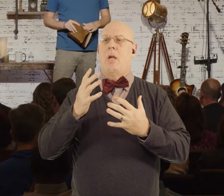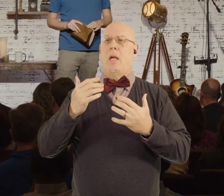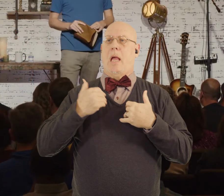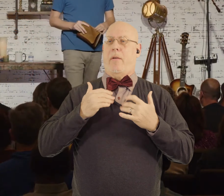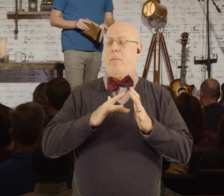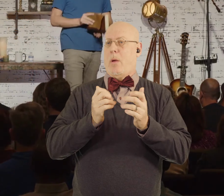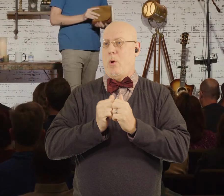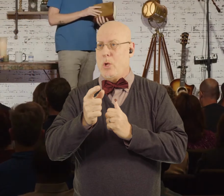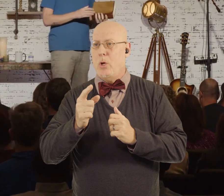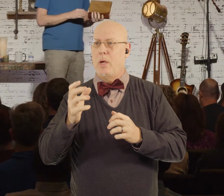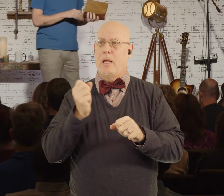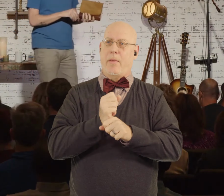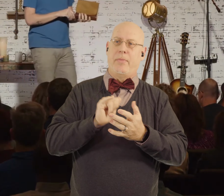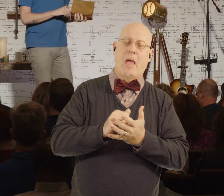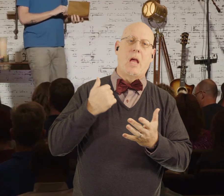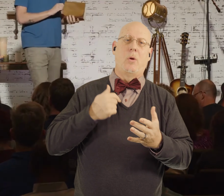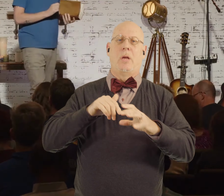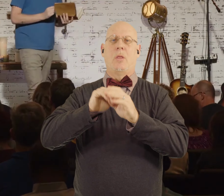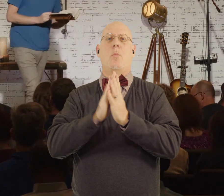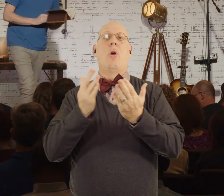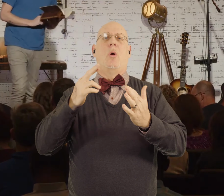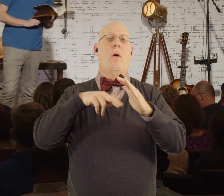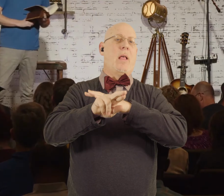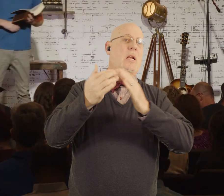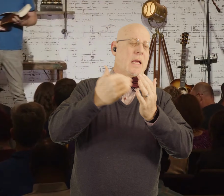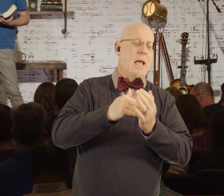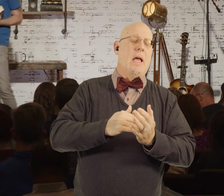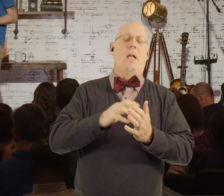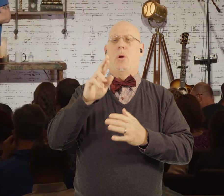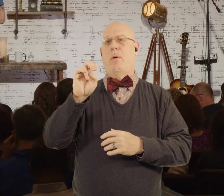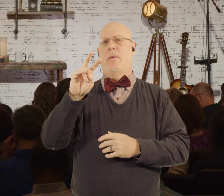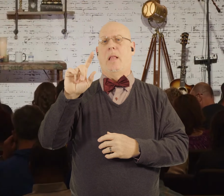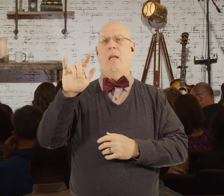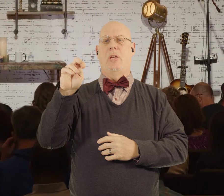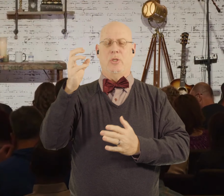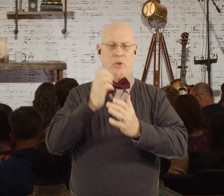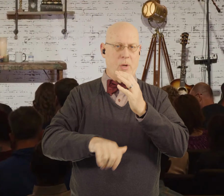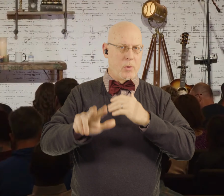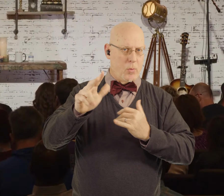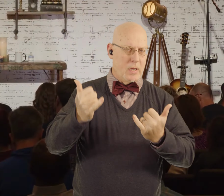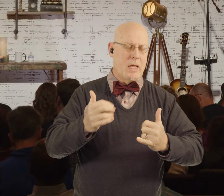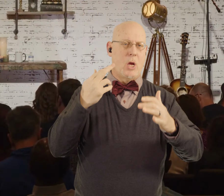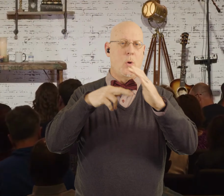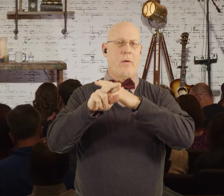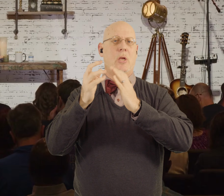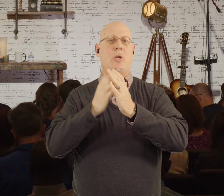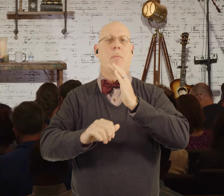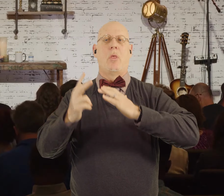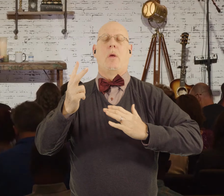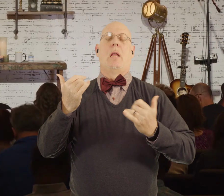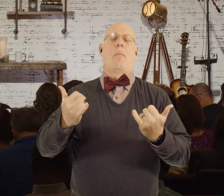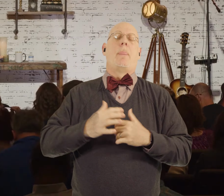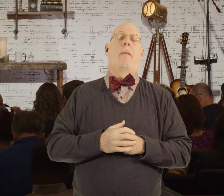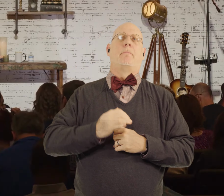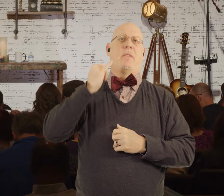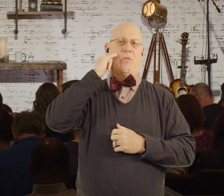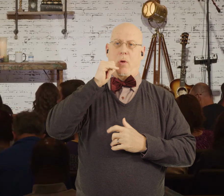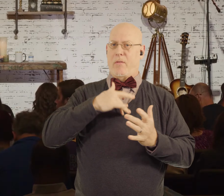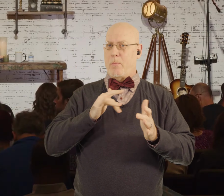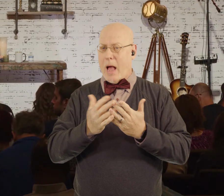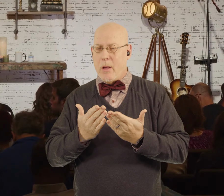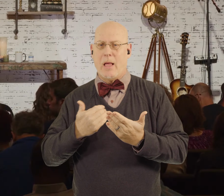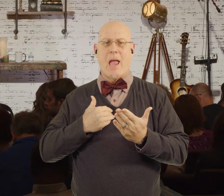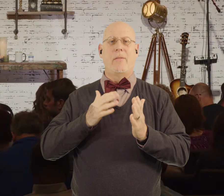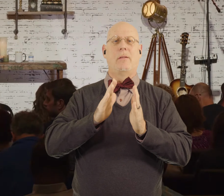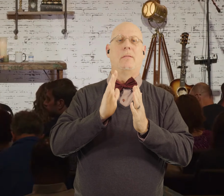which is really good news. So if you got a Bible with you, go ahead and grab it. We're going to be in the book of Revelation again. Revelation chapter 3 now is where we